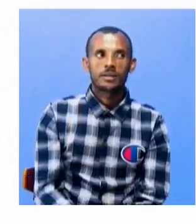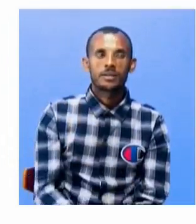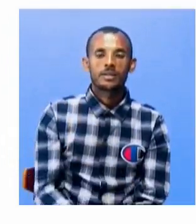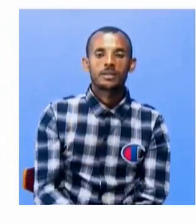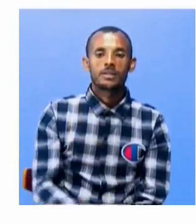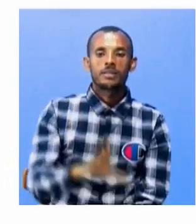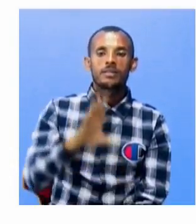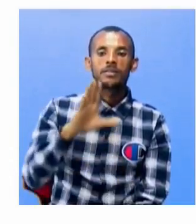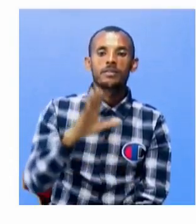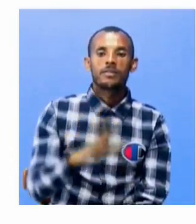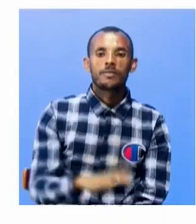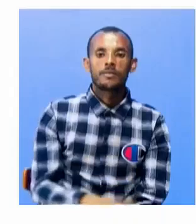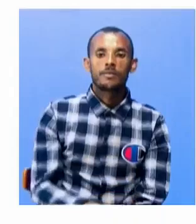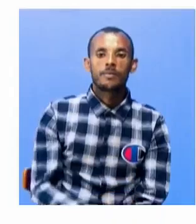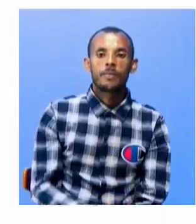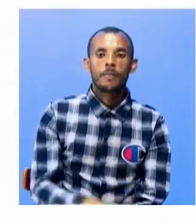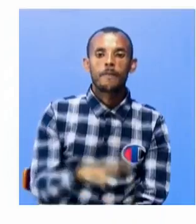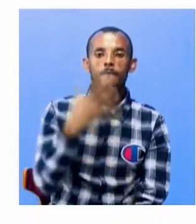15